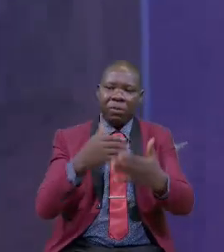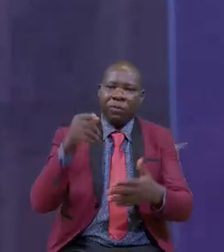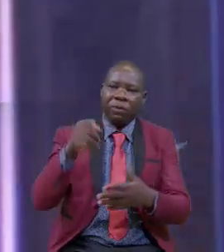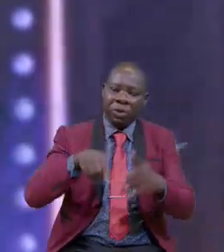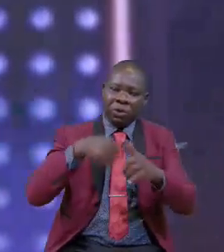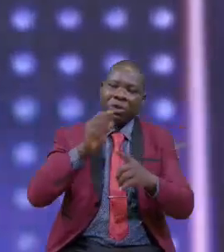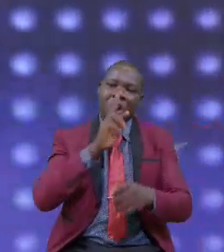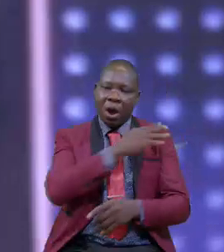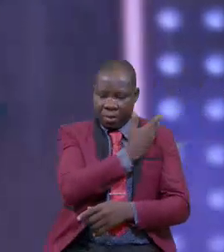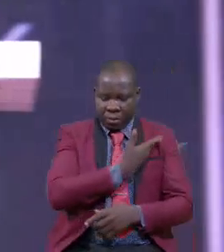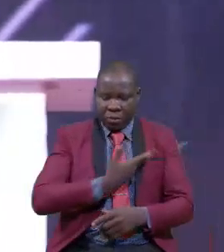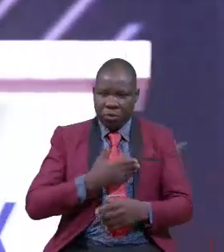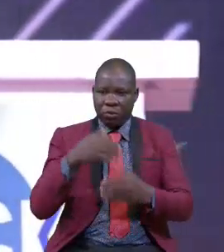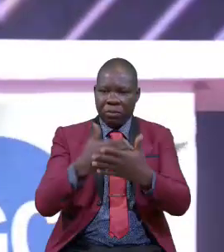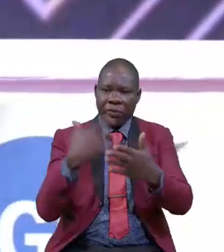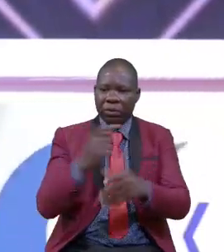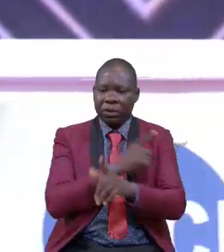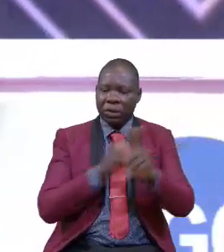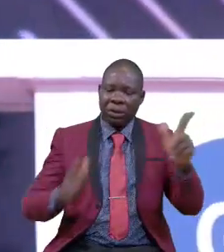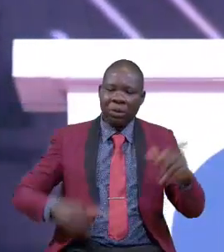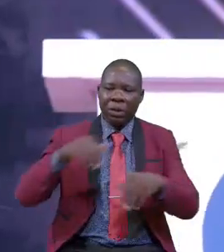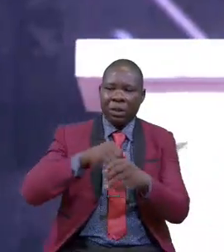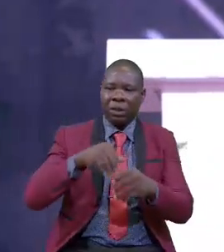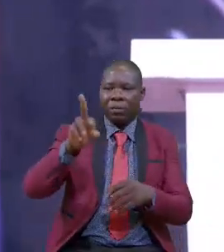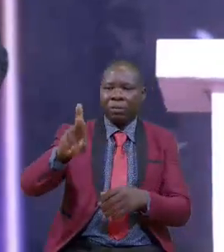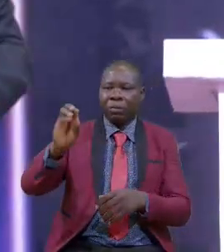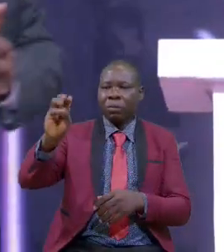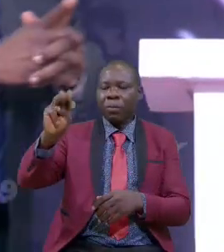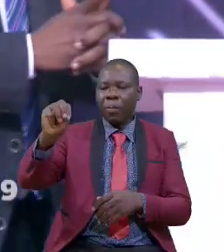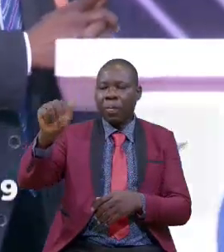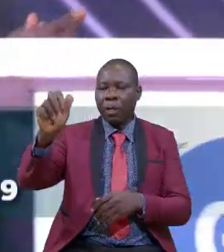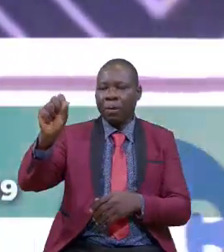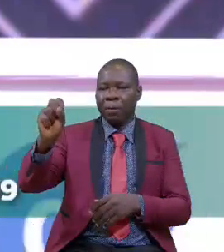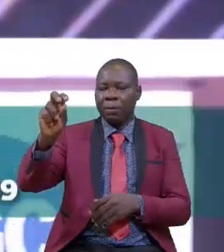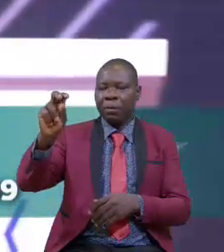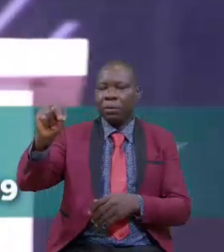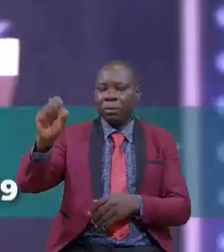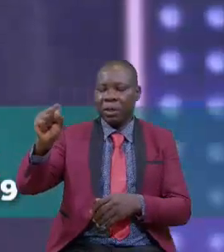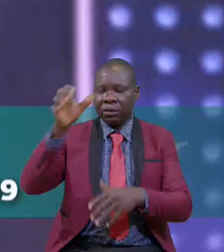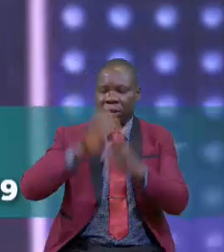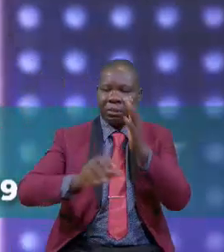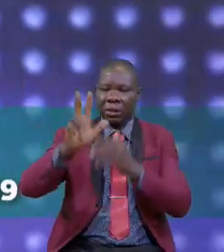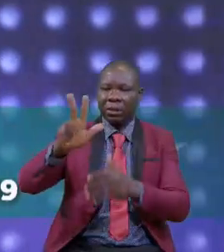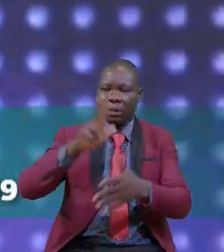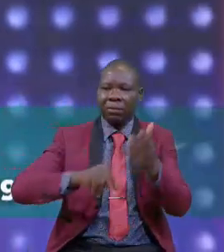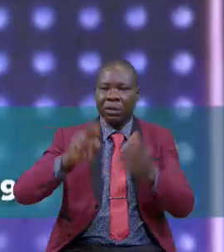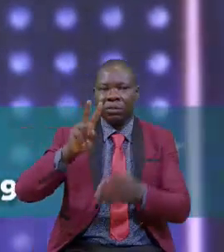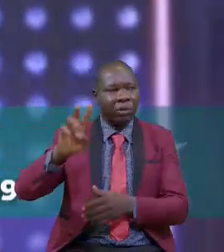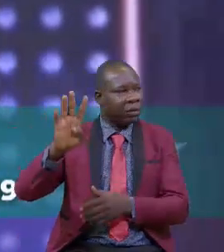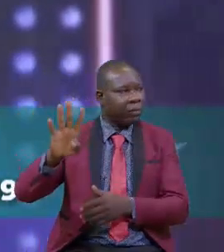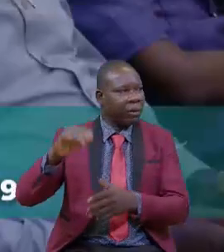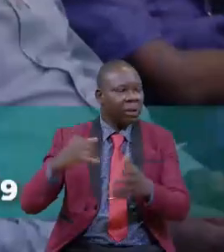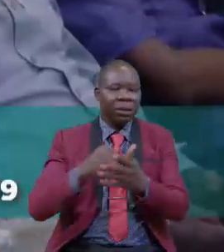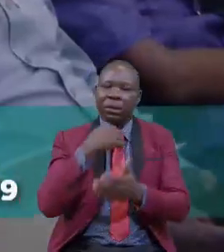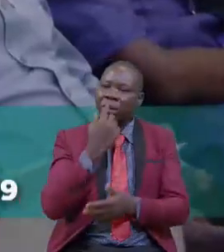In Romans chapter 3 verse 24, Romans chapter 3 verse 24, it tells us here,